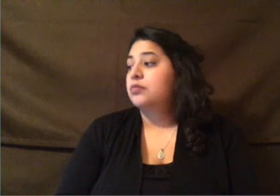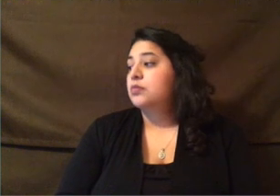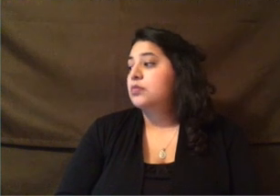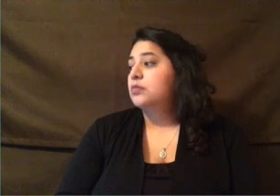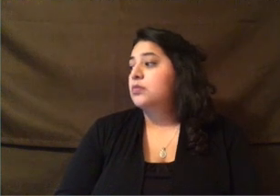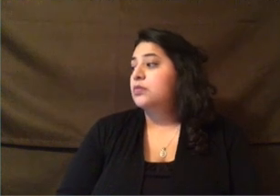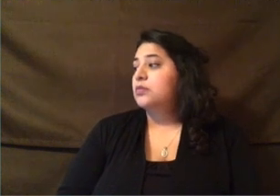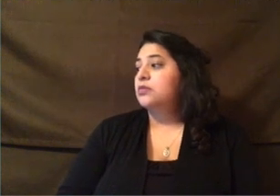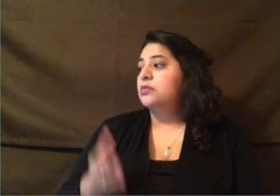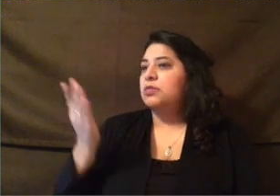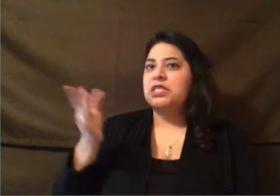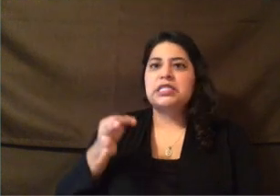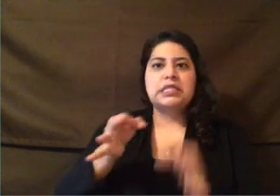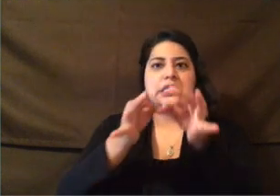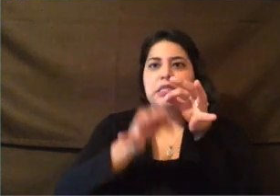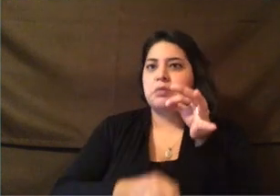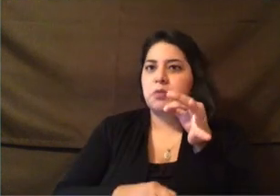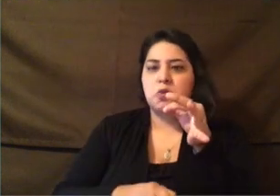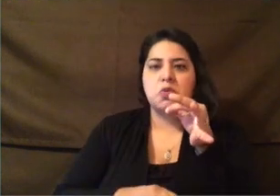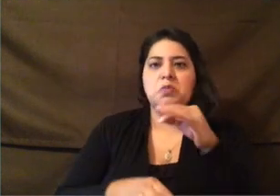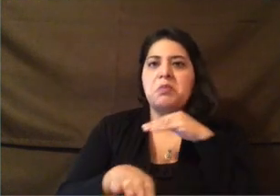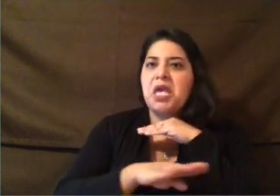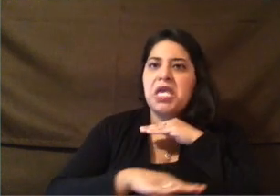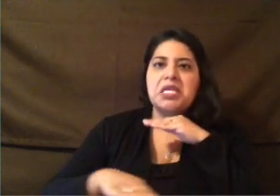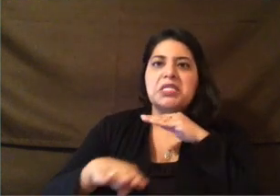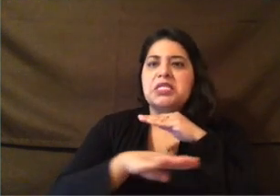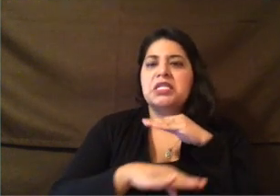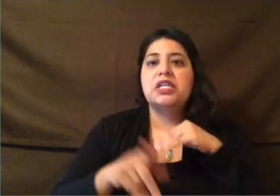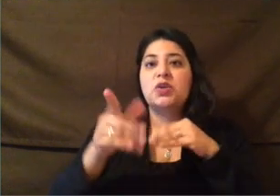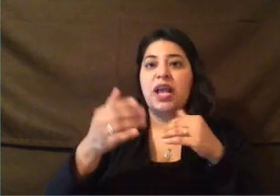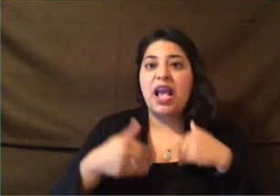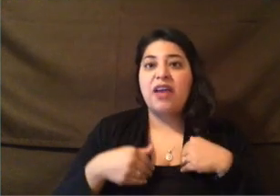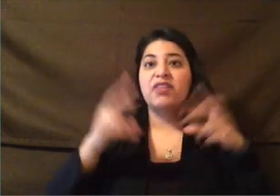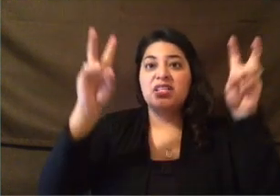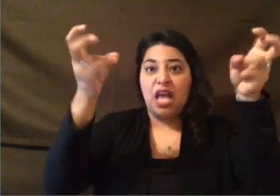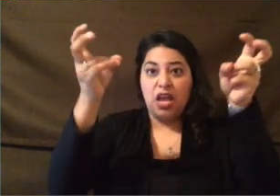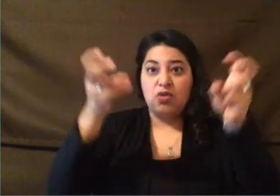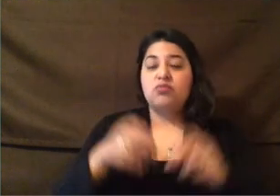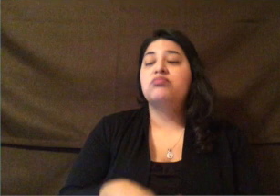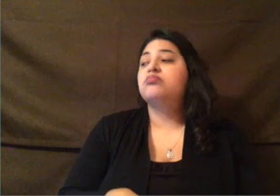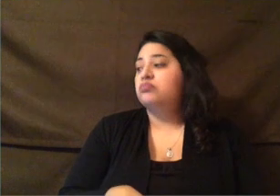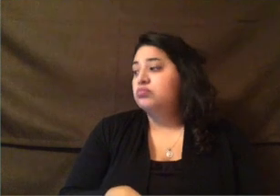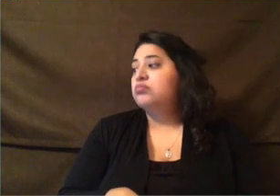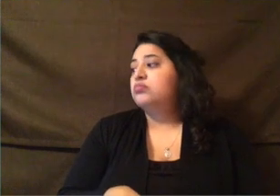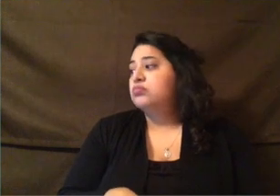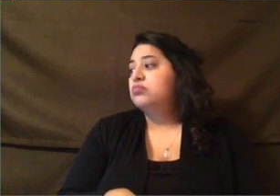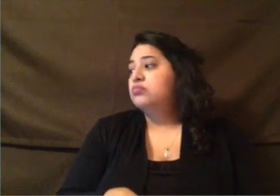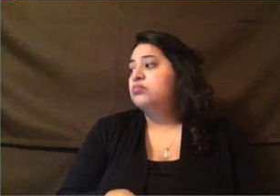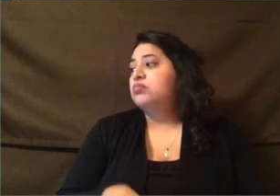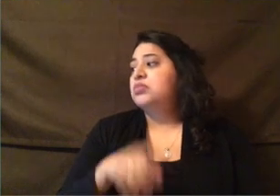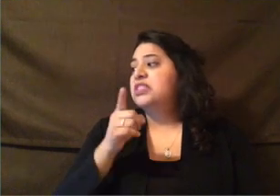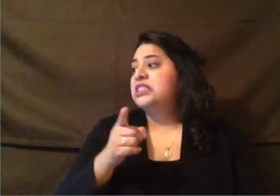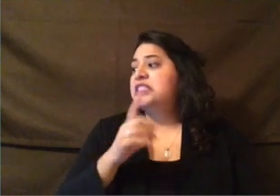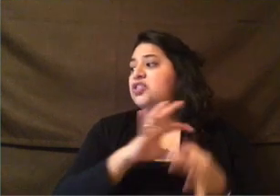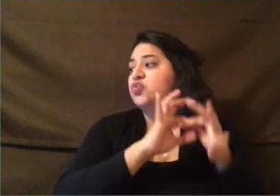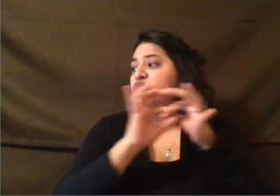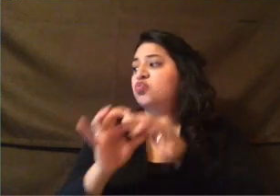may see a dot plot. So here is a very basic dot plot. As you can see, you have a